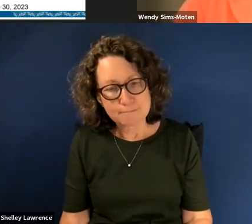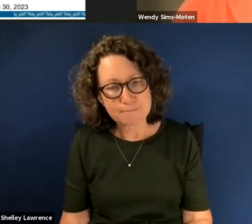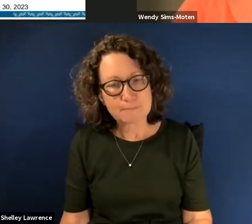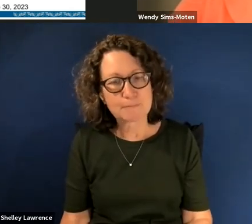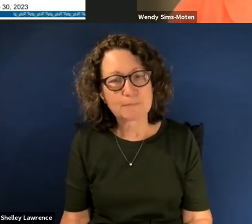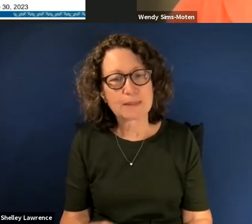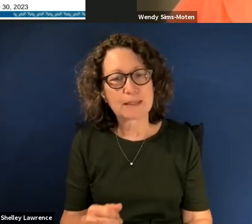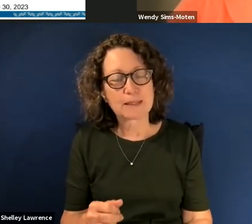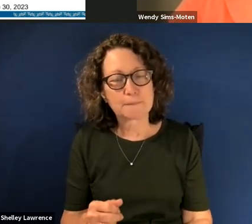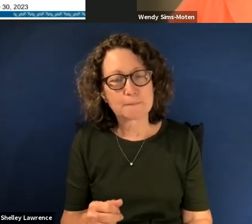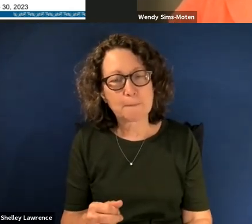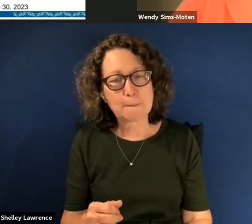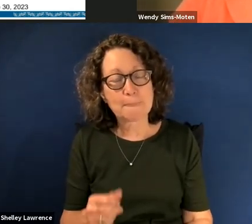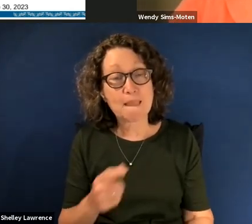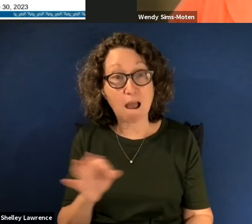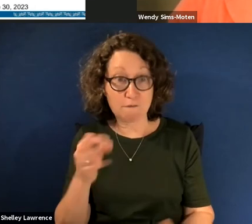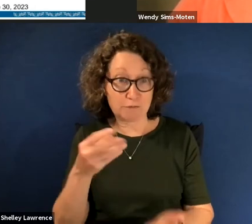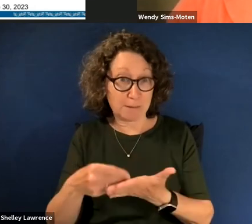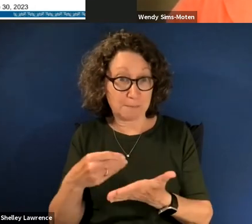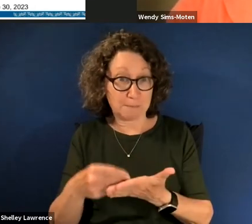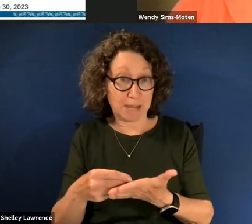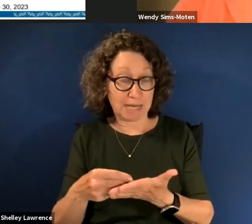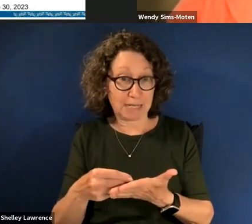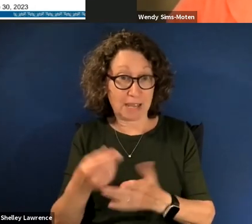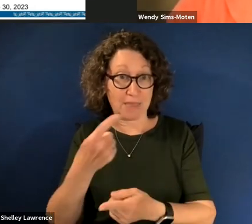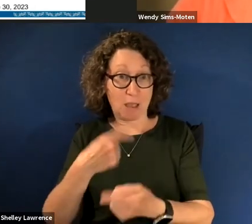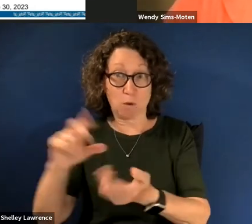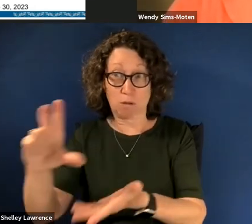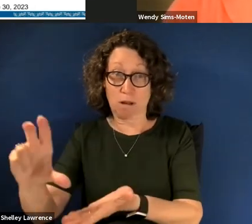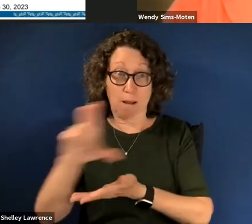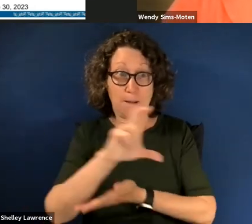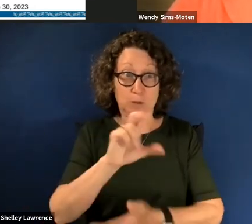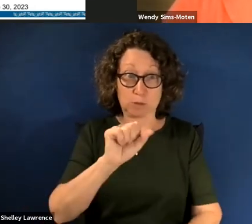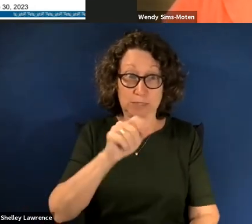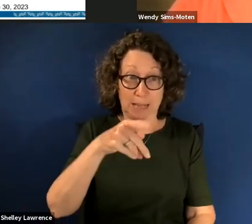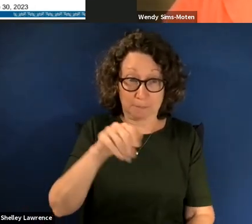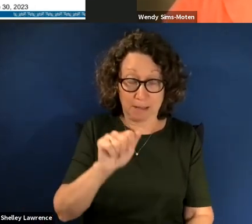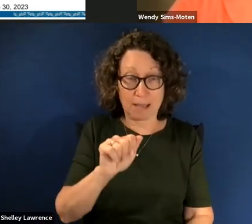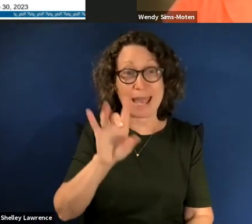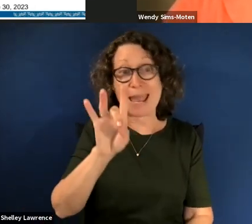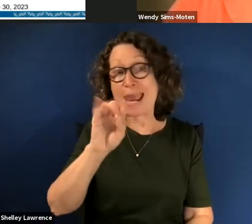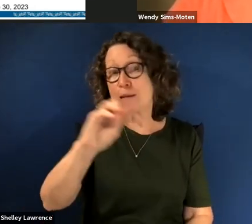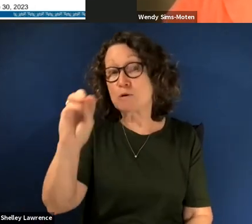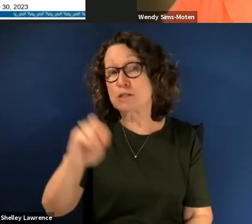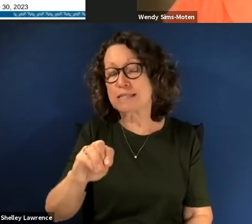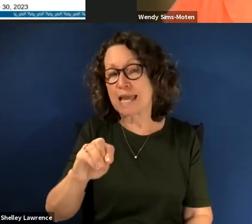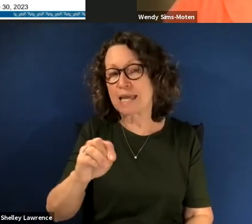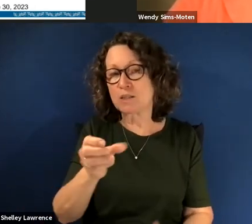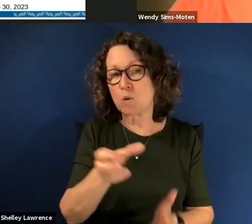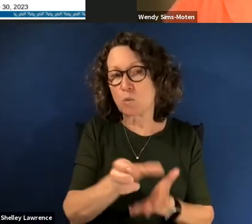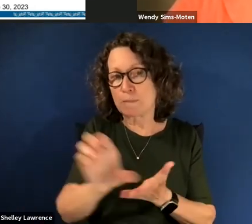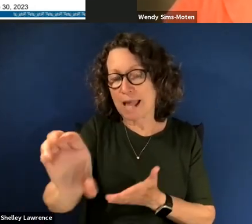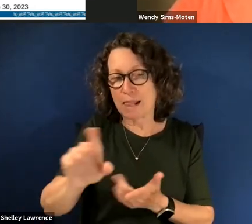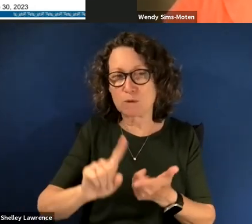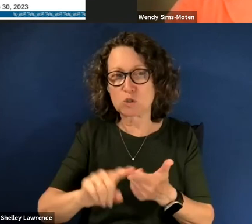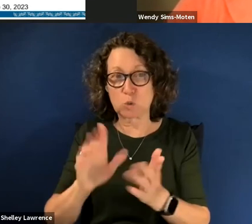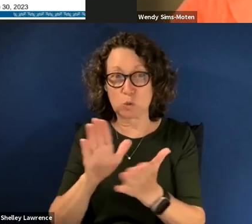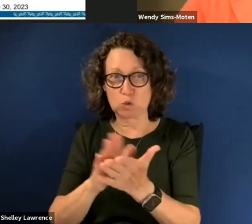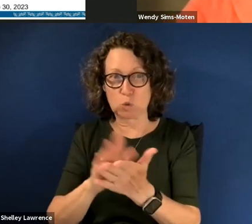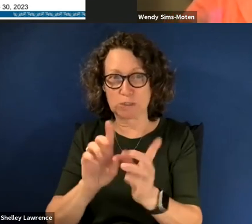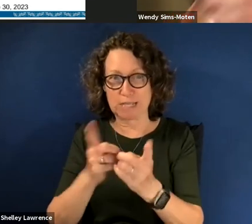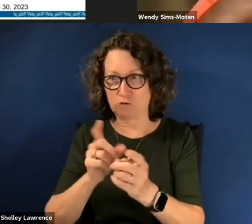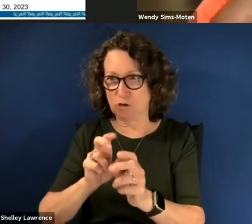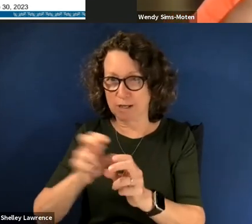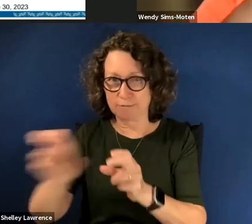there's, of the money that is going to come to SELPA, 80% of it is going to be allocated out to the districts.